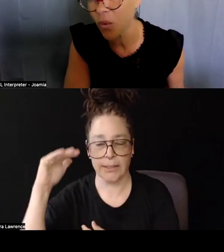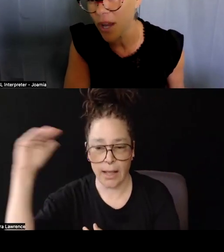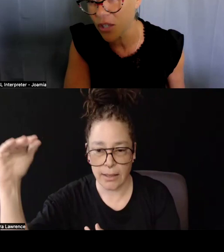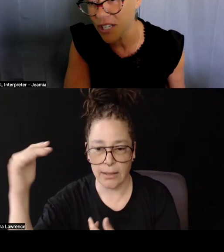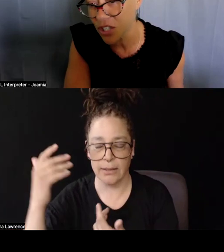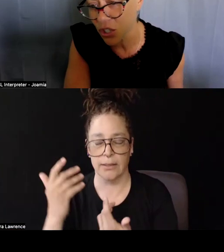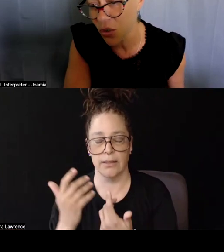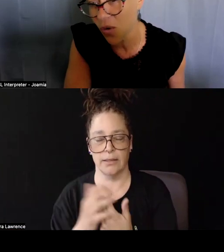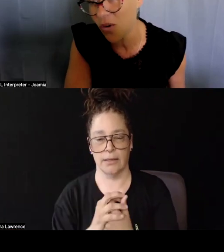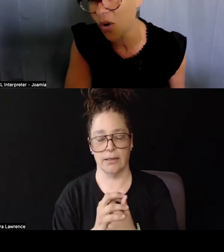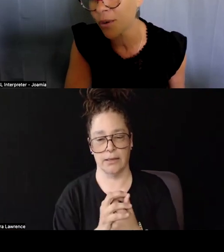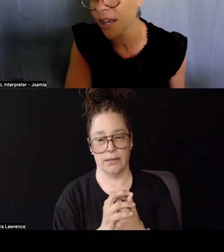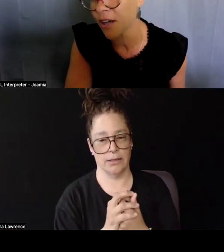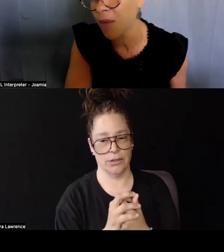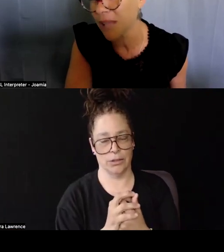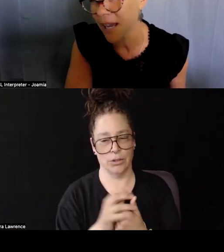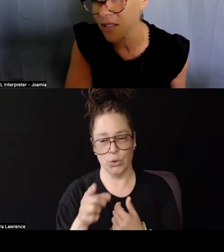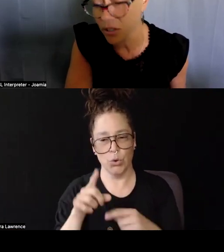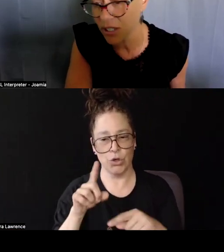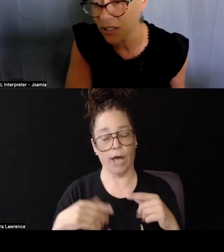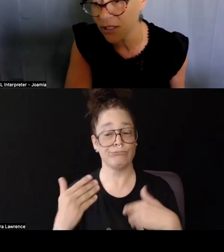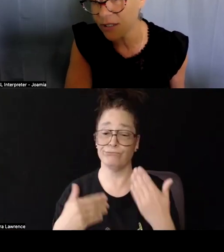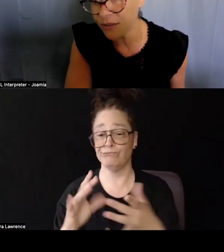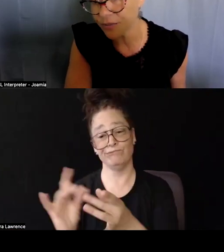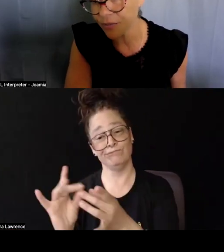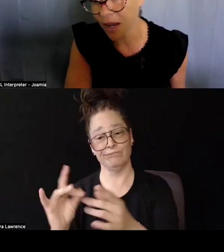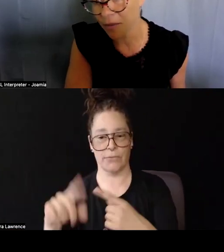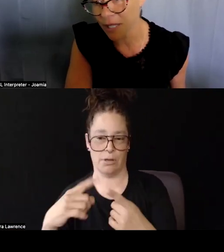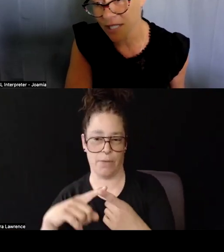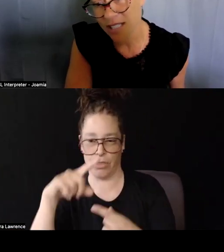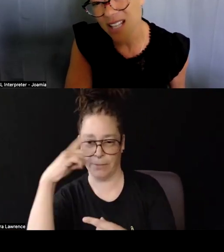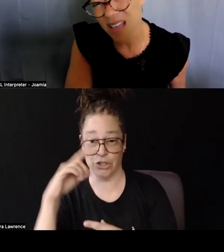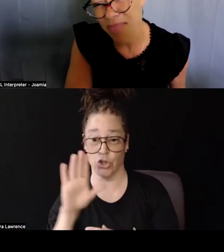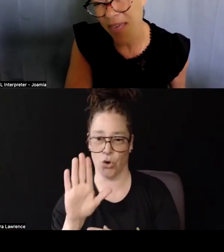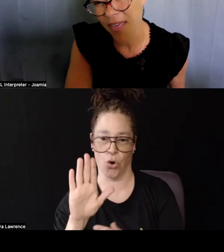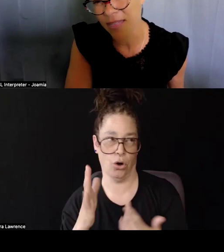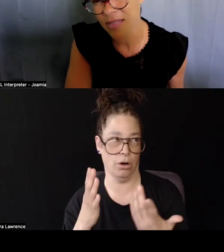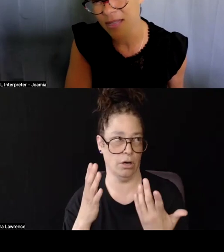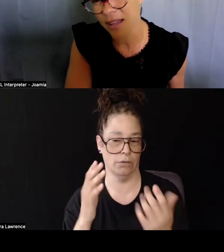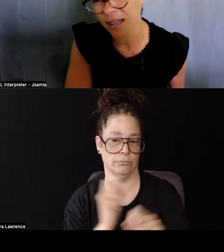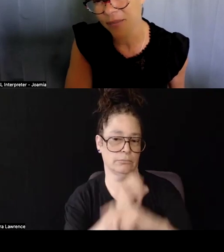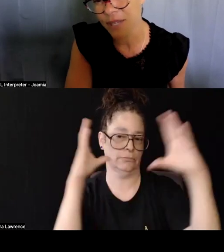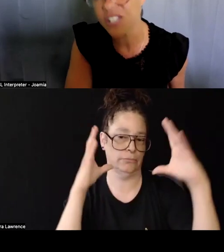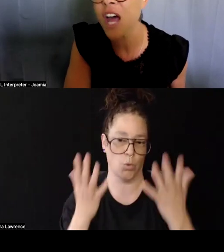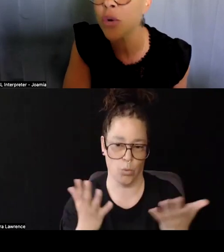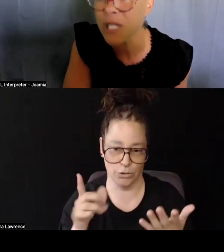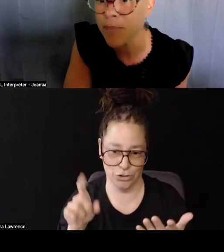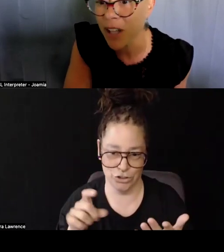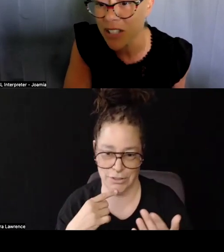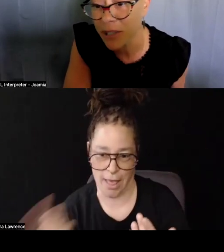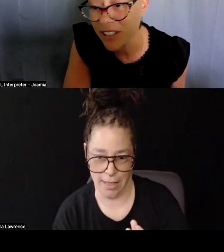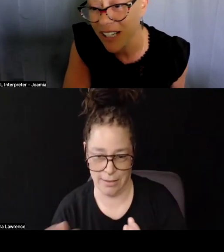find out what you need to do, or bring in a Black adult, because that's not something that is not